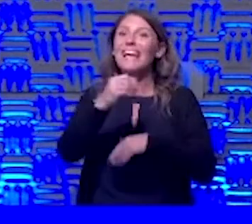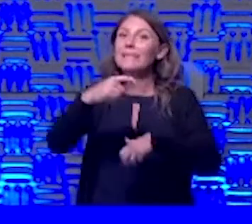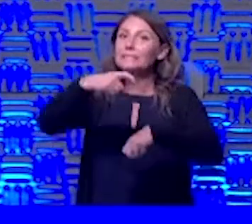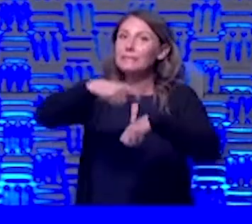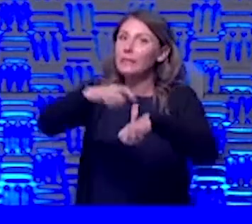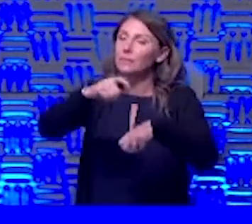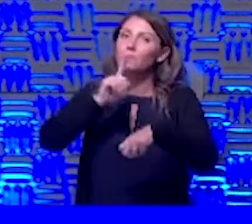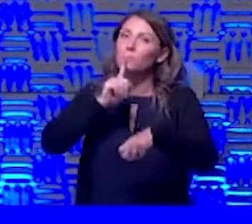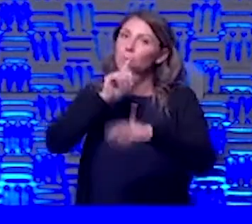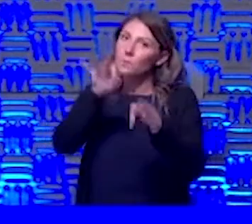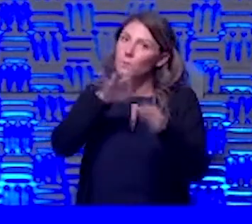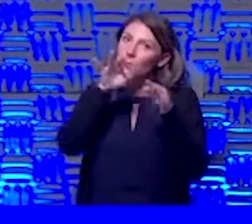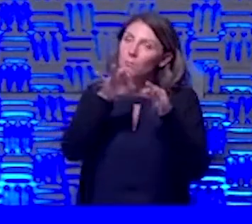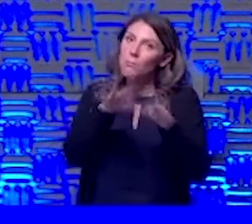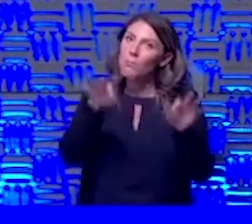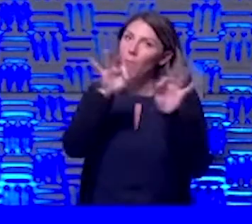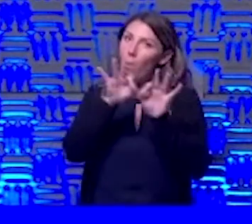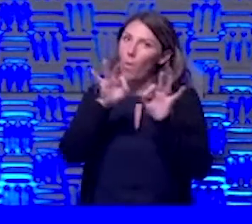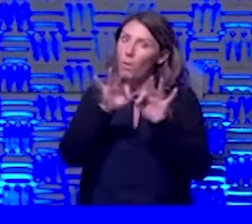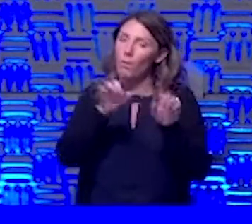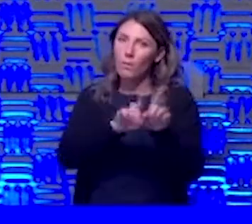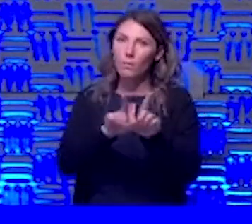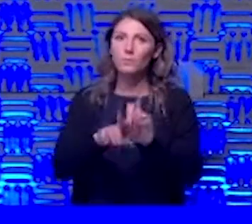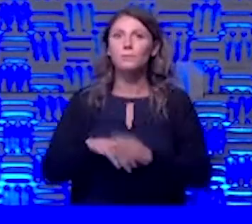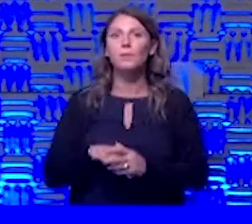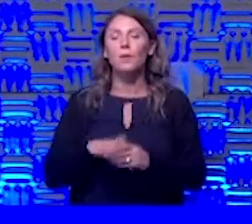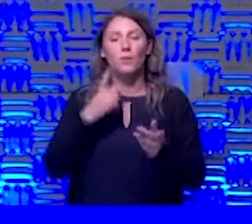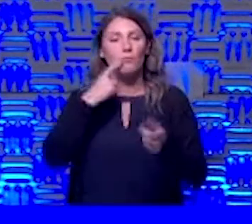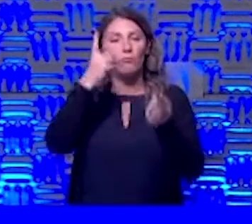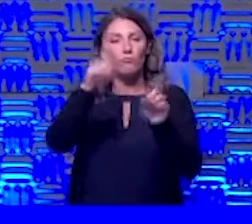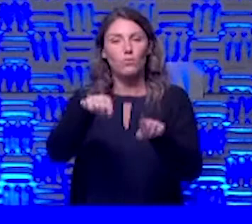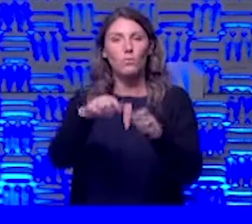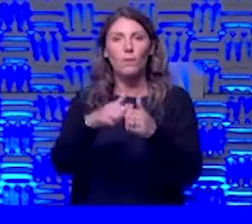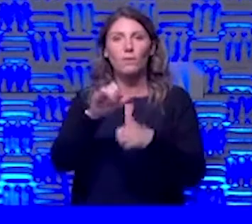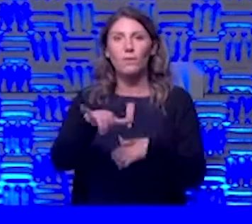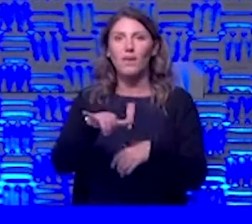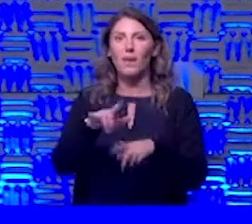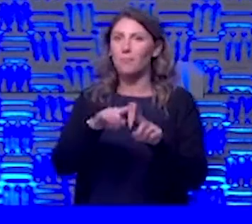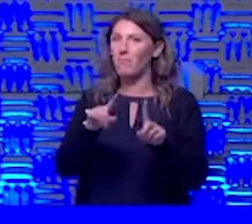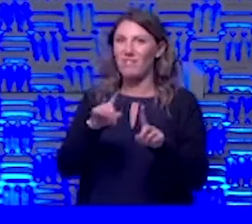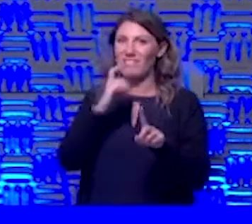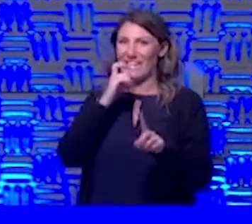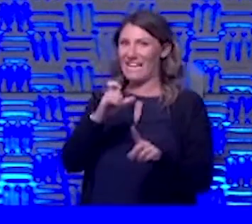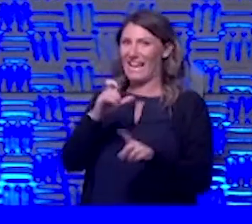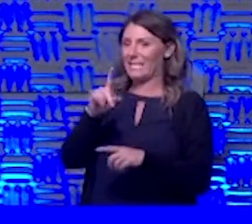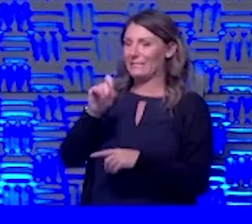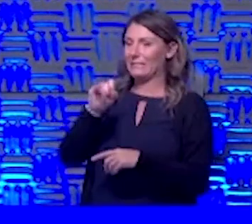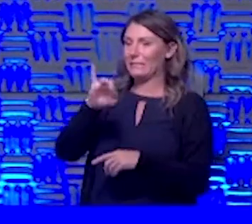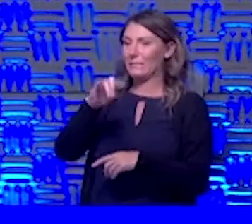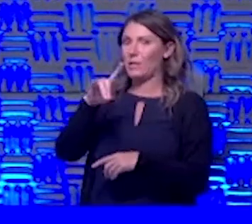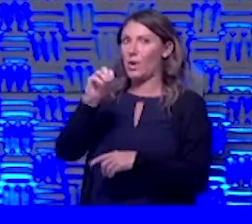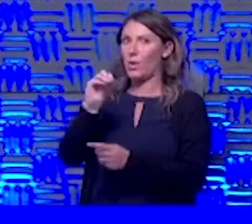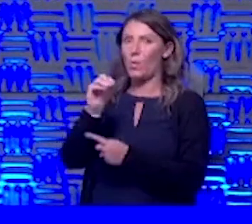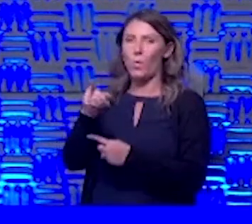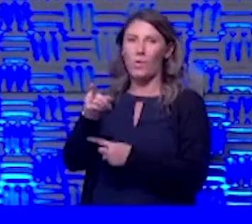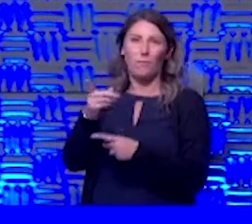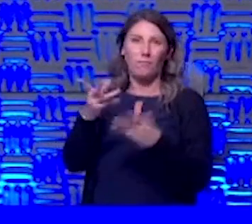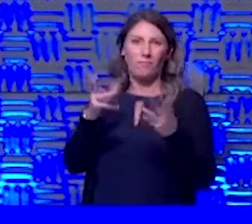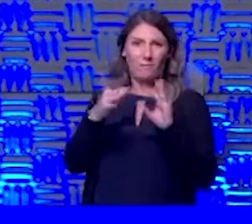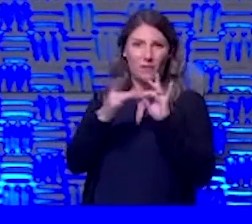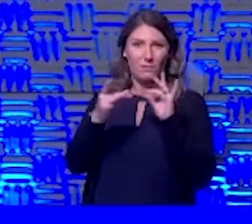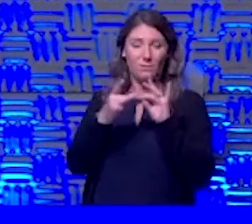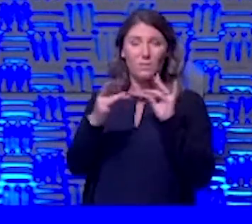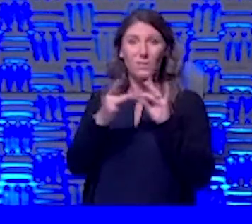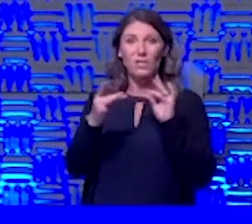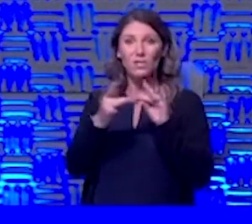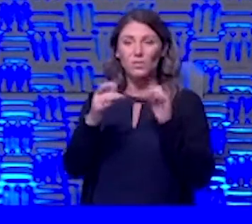drugs is very important as well. So I would agree with that. Certainly not for prophylaxis, though, and especially as Dr. Botts had talked about